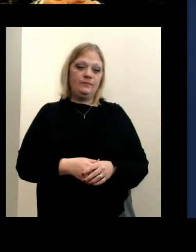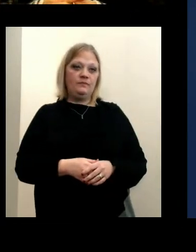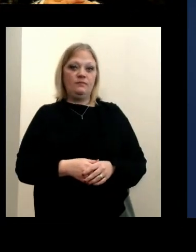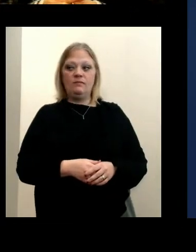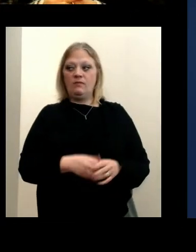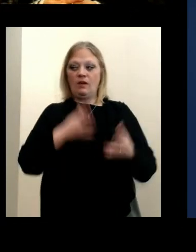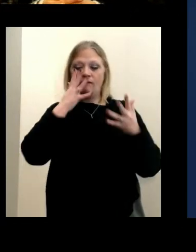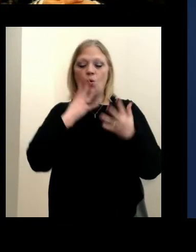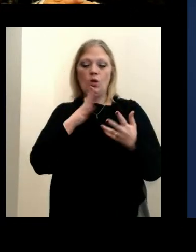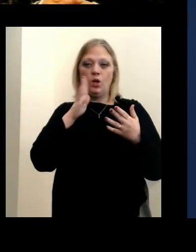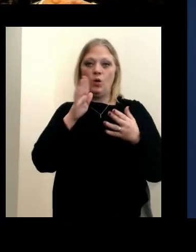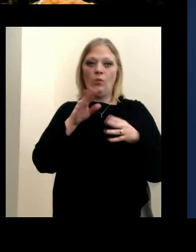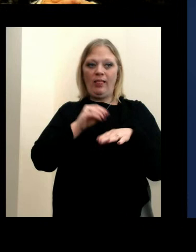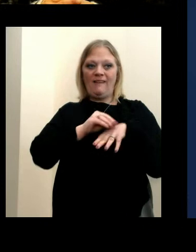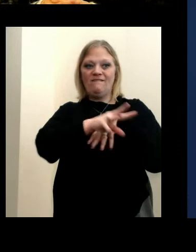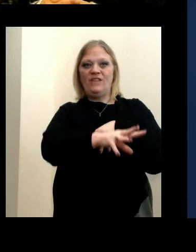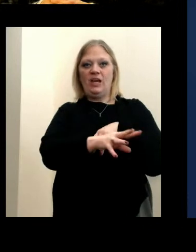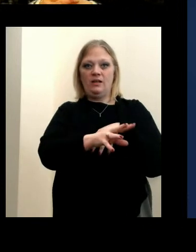going to affect another